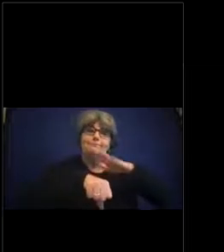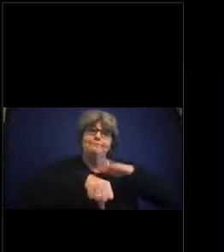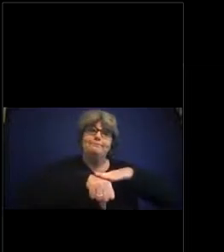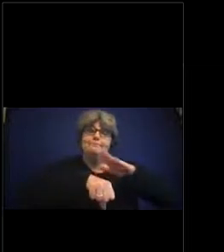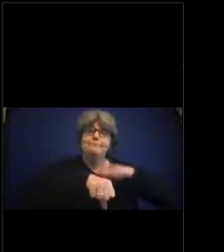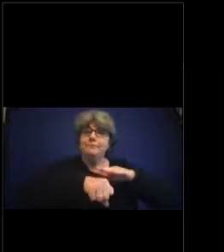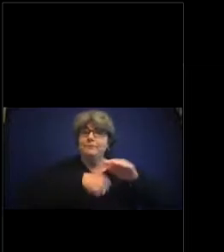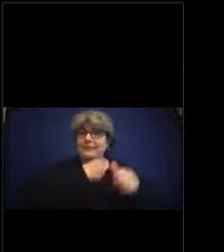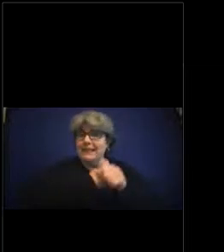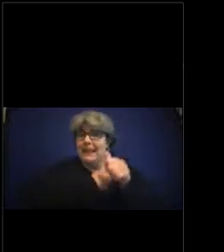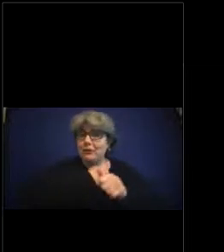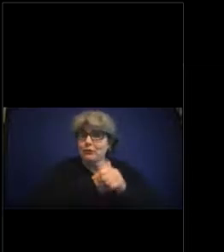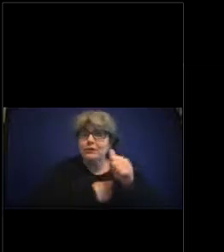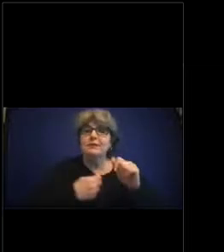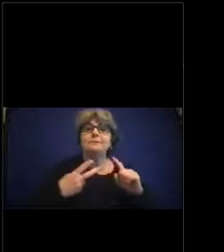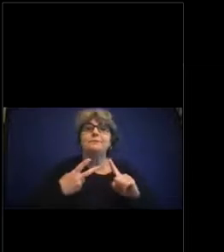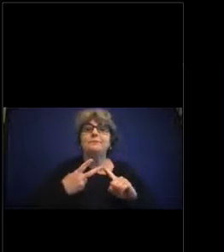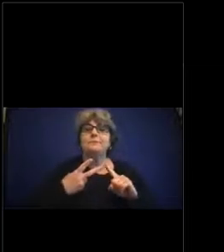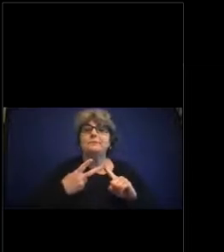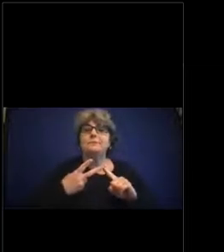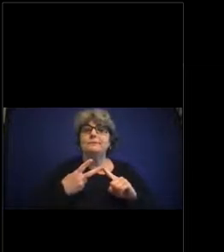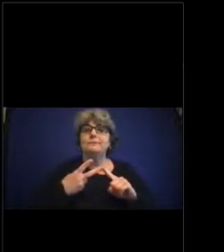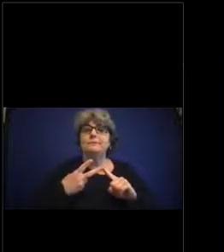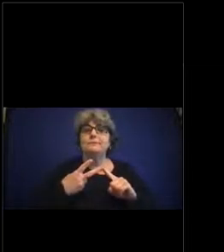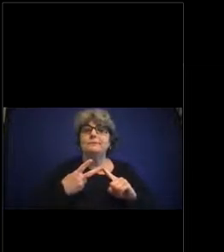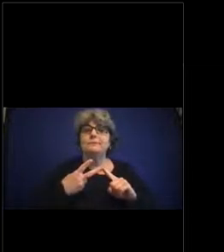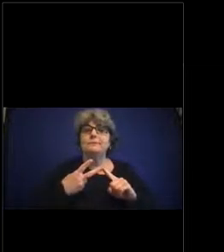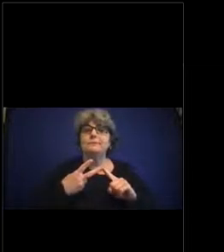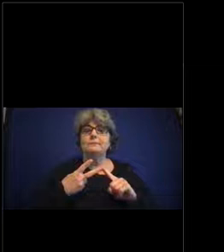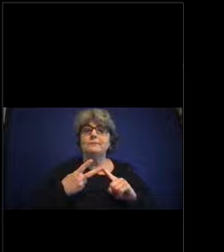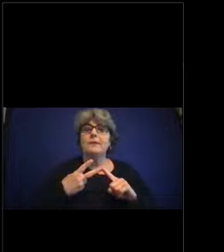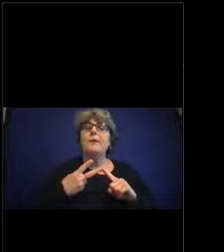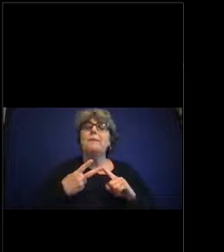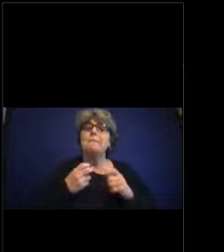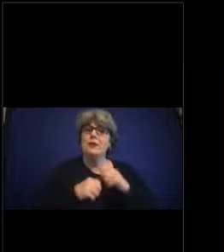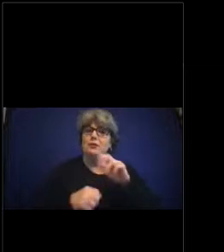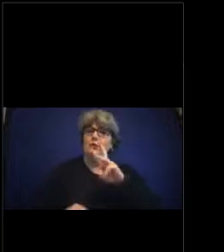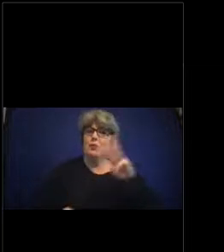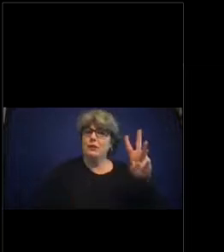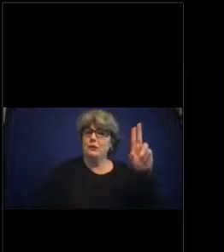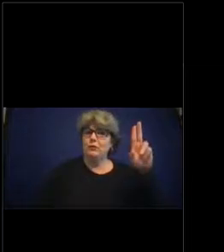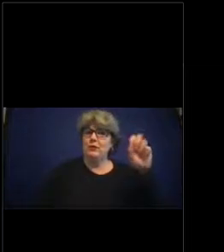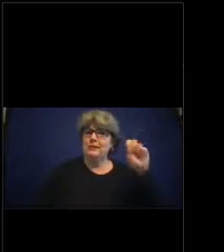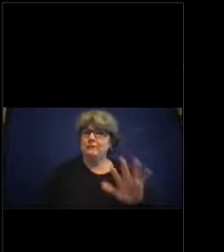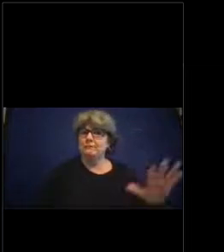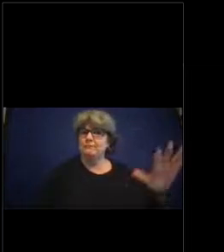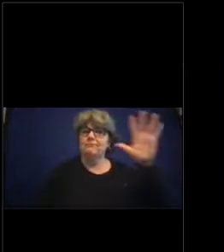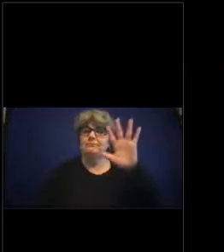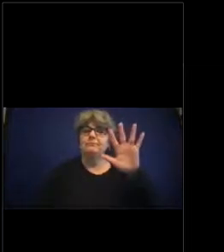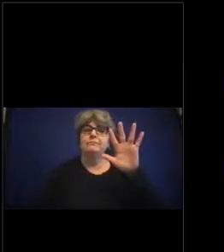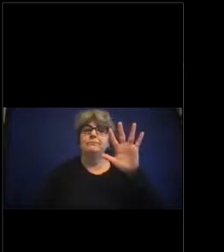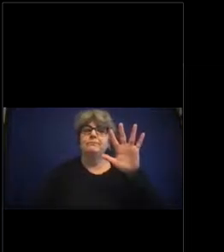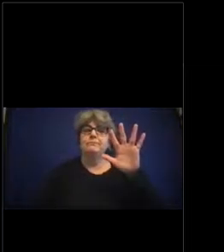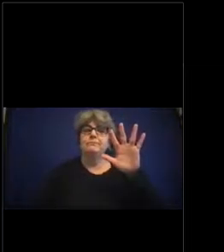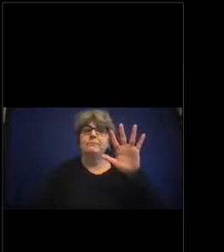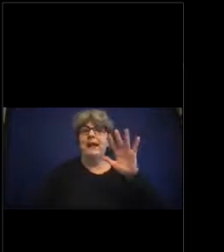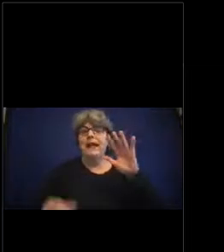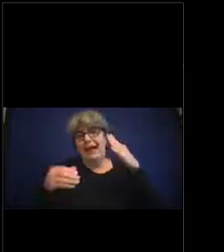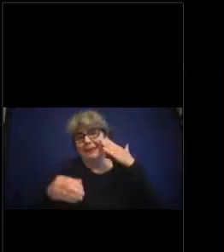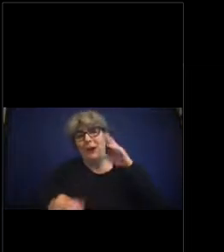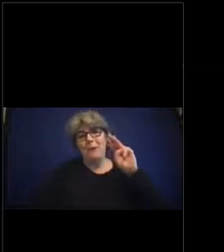that. Something else we're working on, and this is being expanded across the Western United States, but I'm focusing on Montana because that's what I